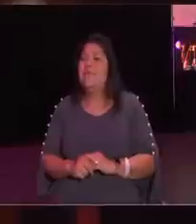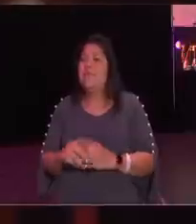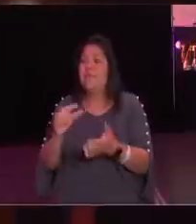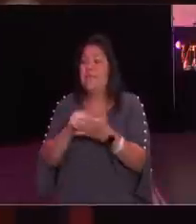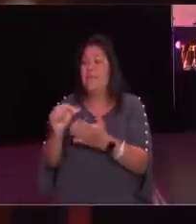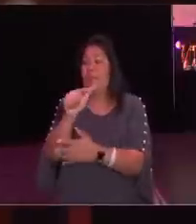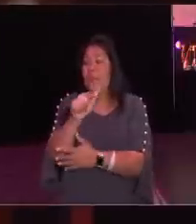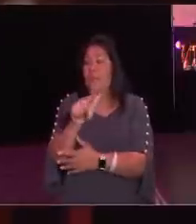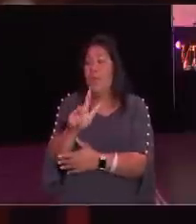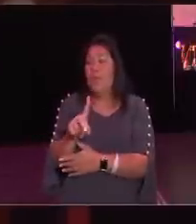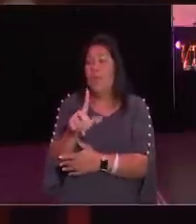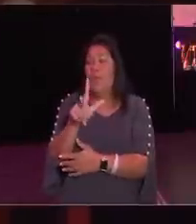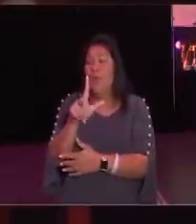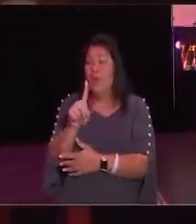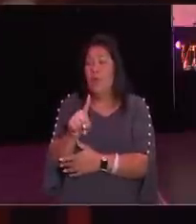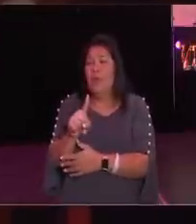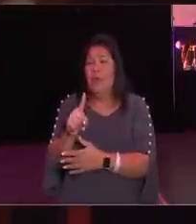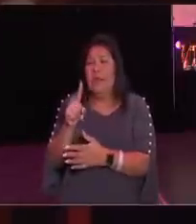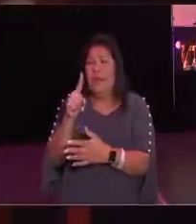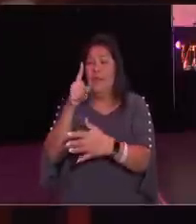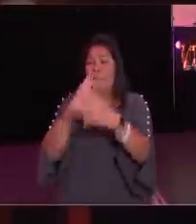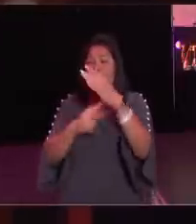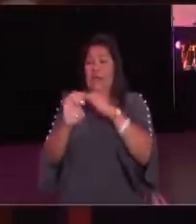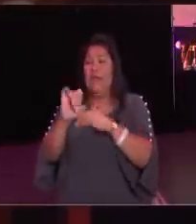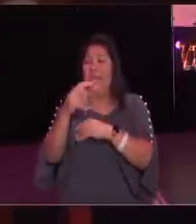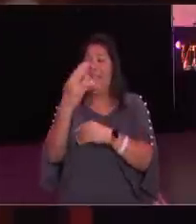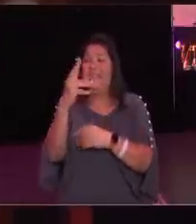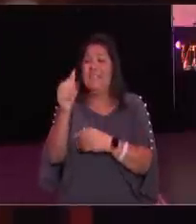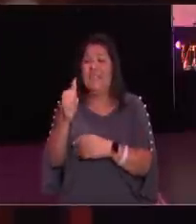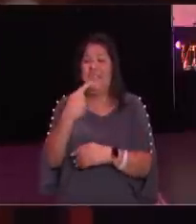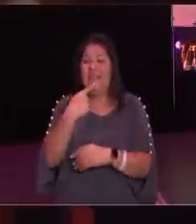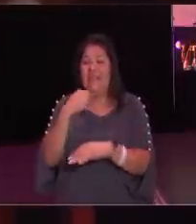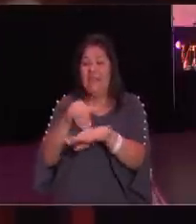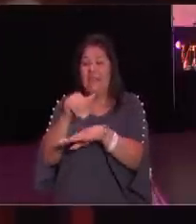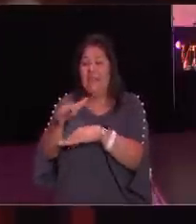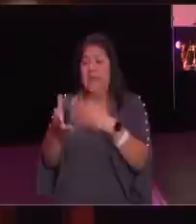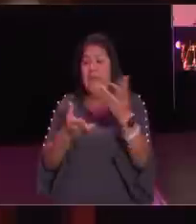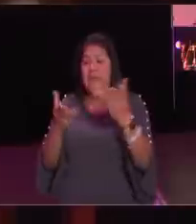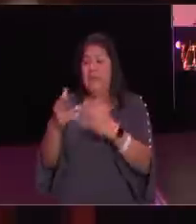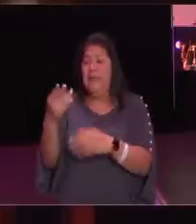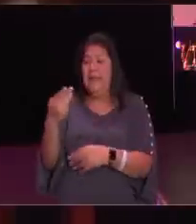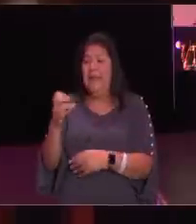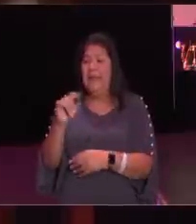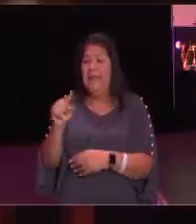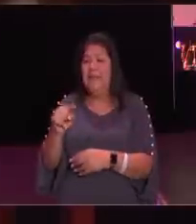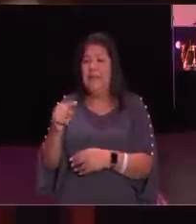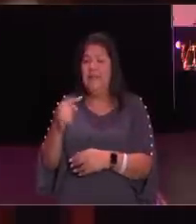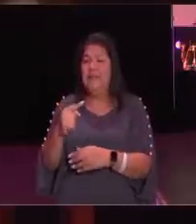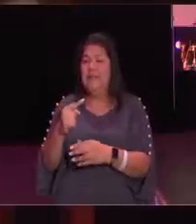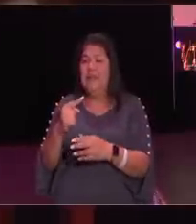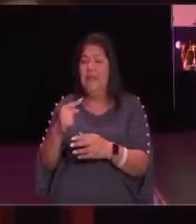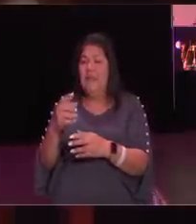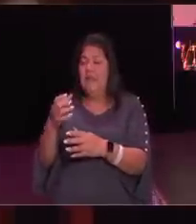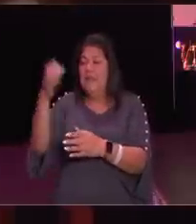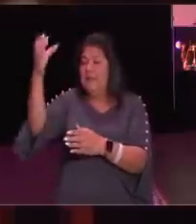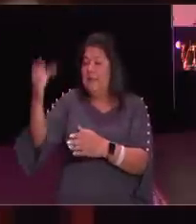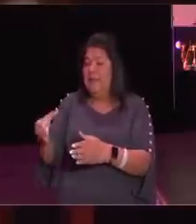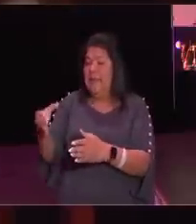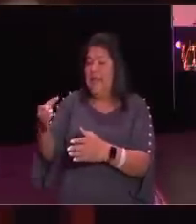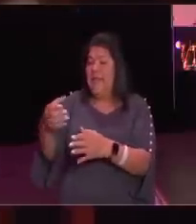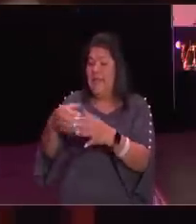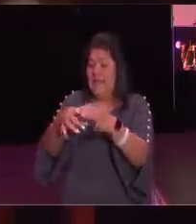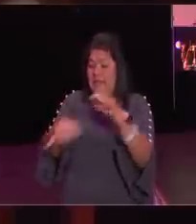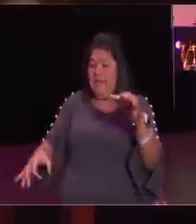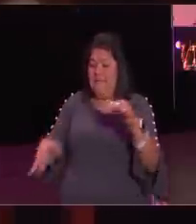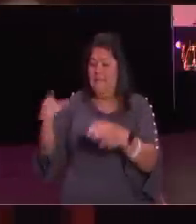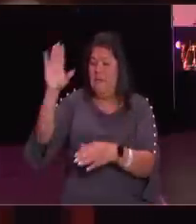In verse 31, the prophet Elisha sends his servant Gehazi to lay his staff on the child.